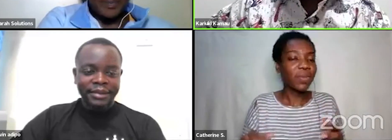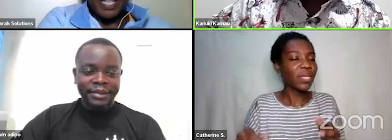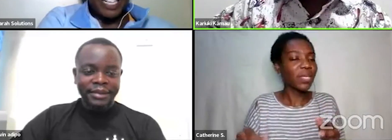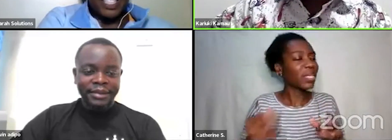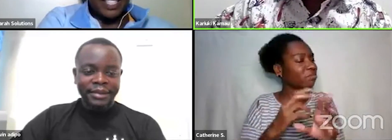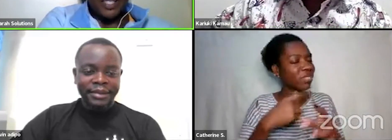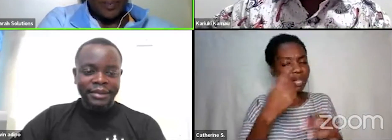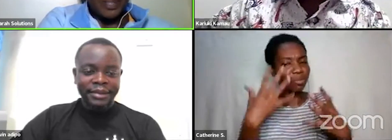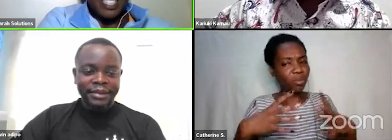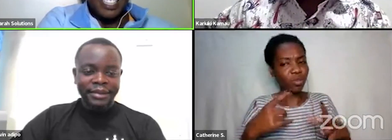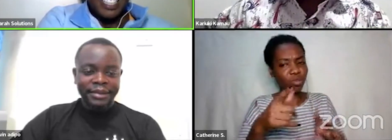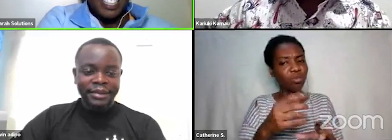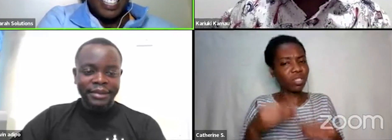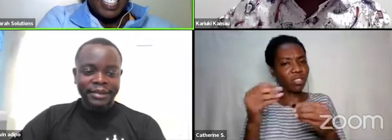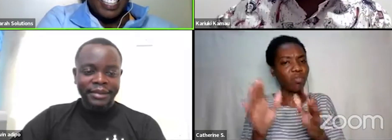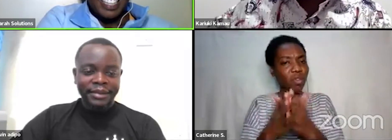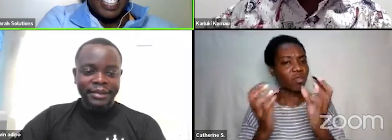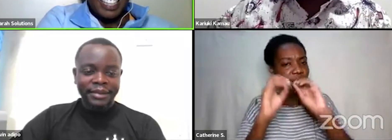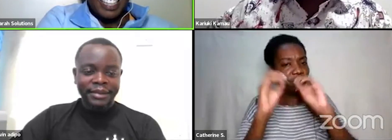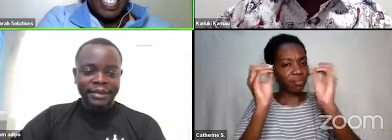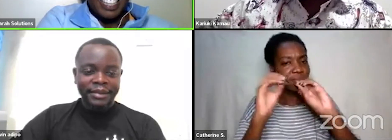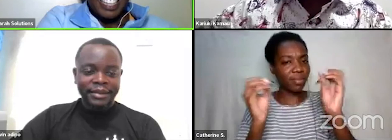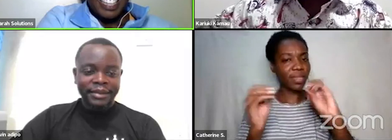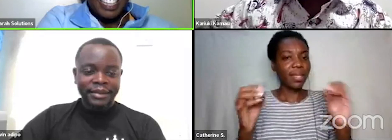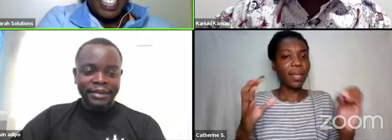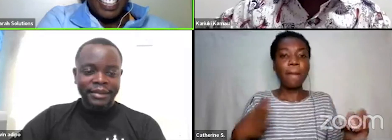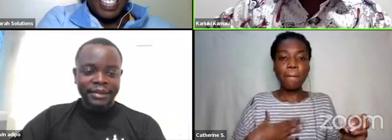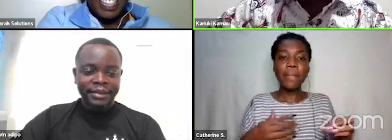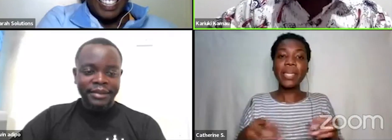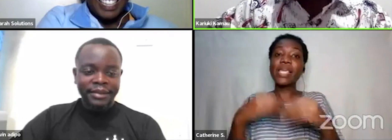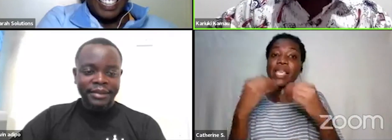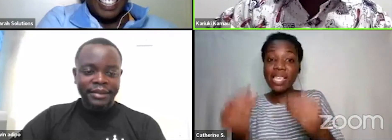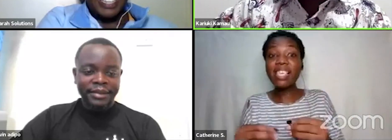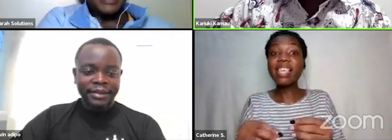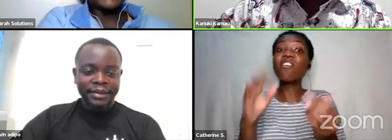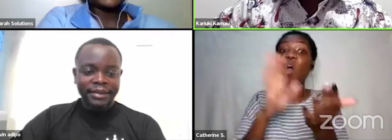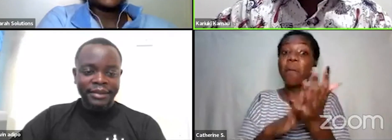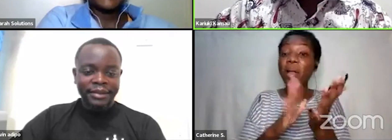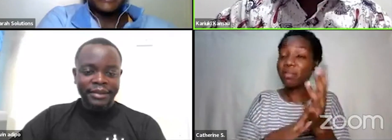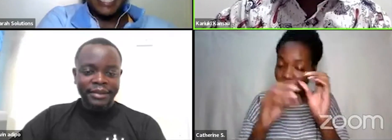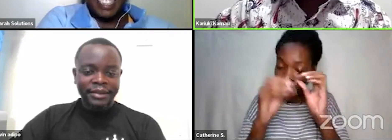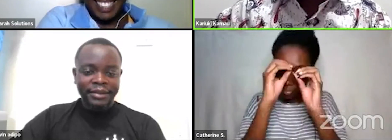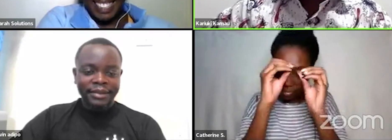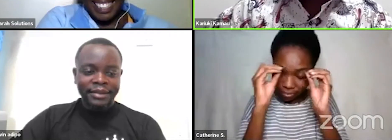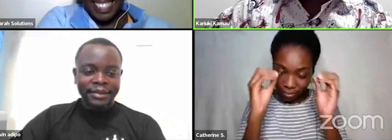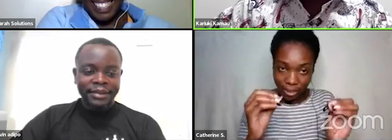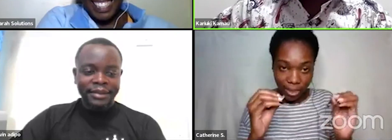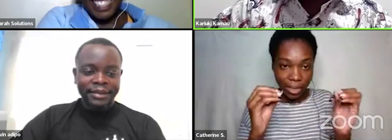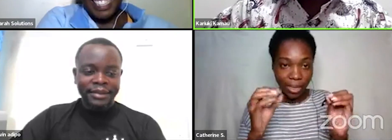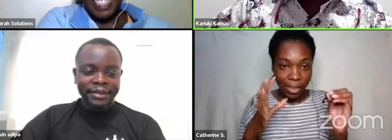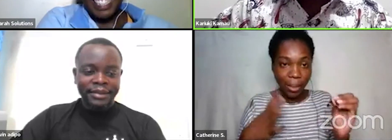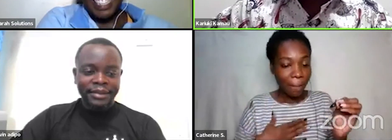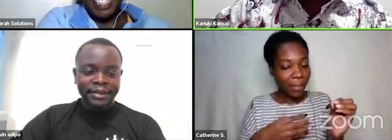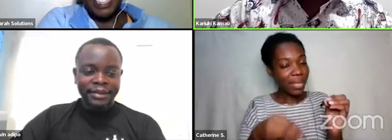giving I stopped. books. I actually stopped. In fact, I don't give even complimentary. I don't. I know